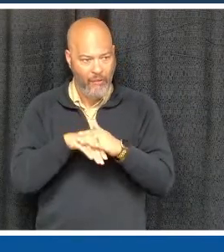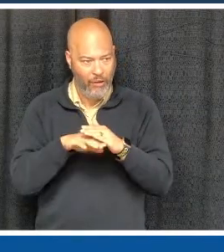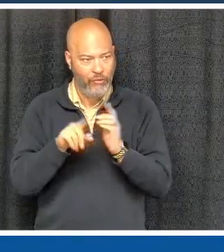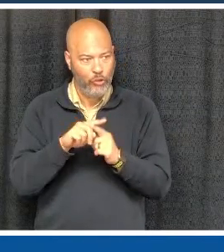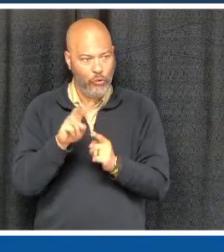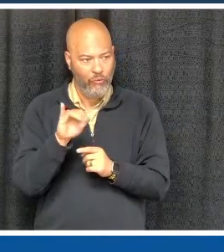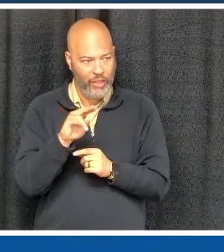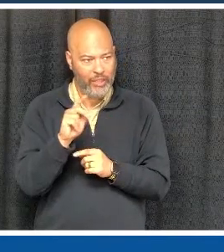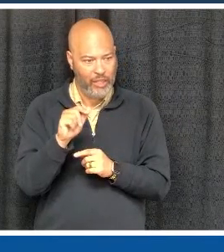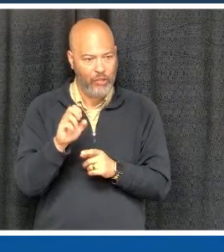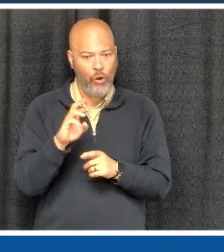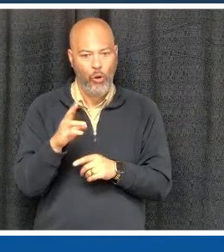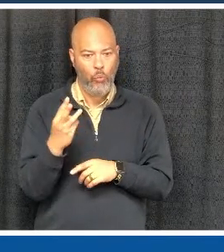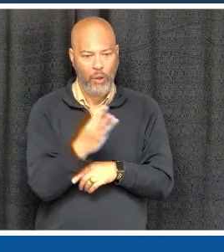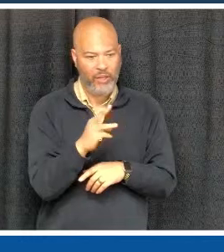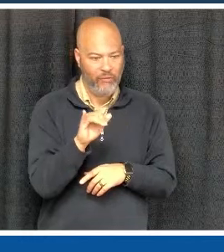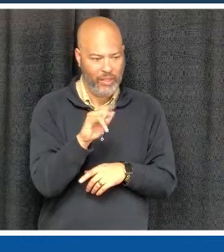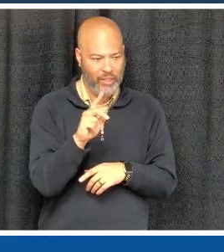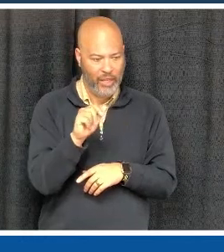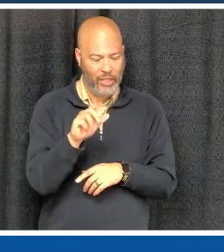Way or West Vintage Way.